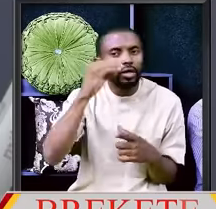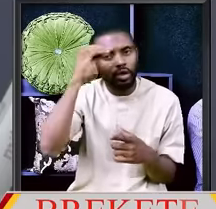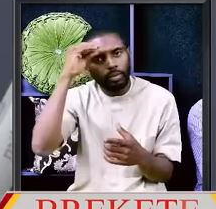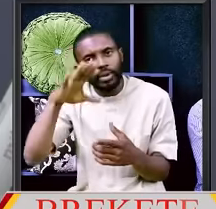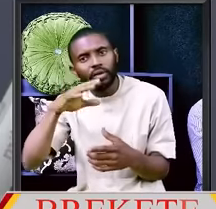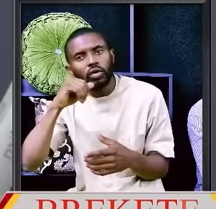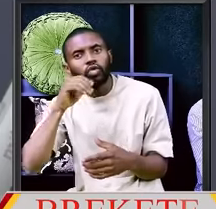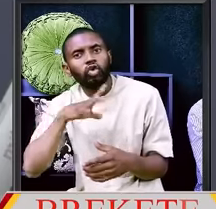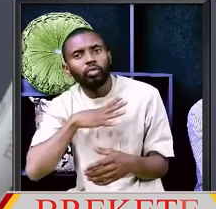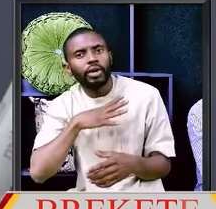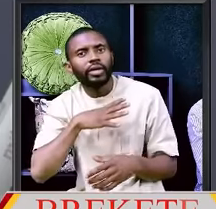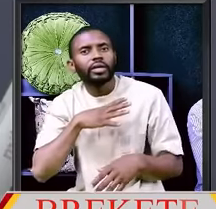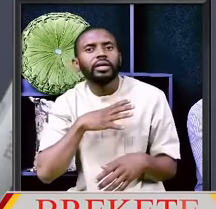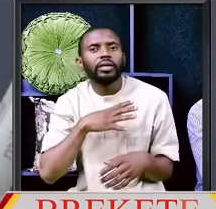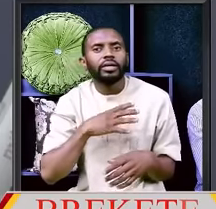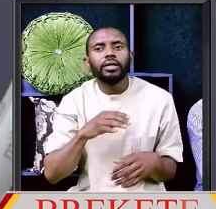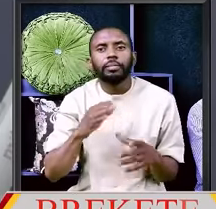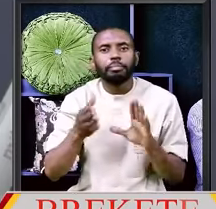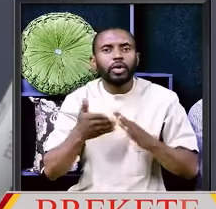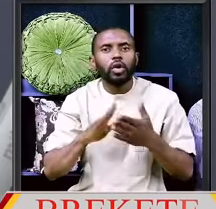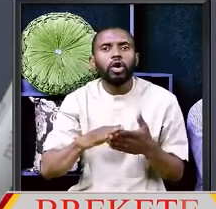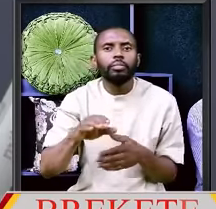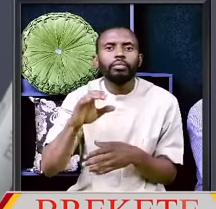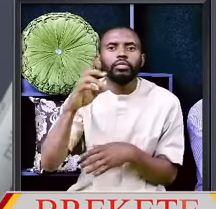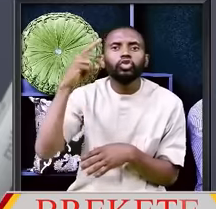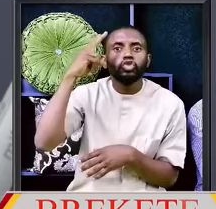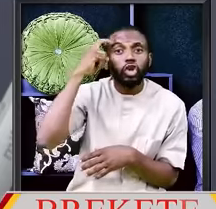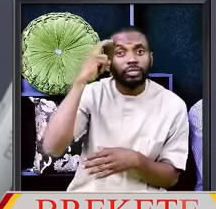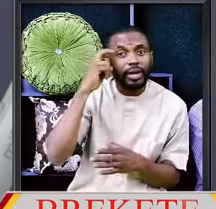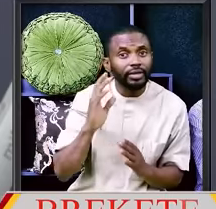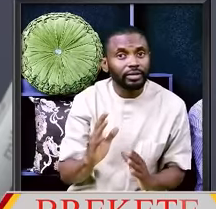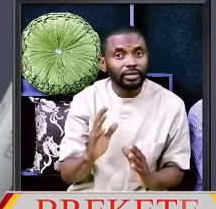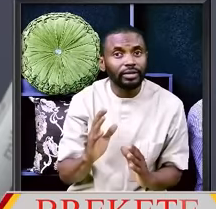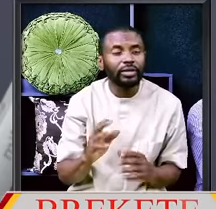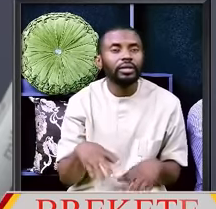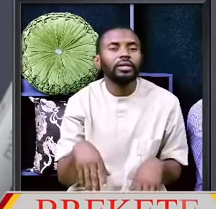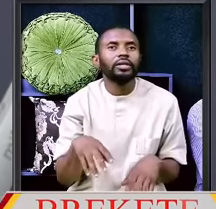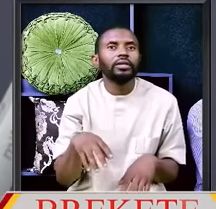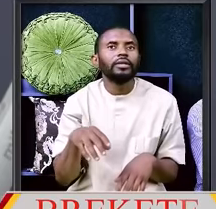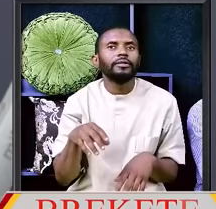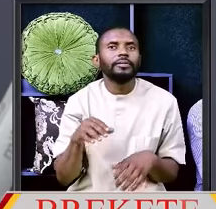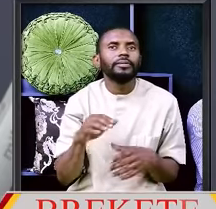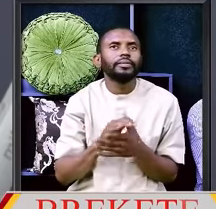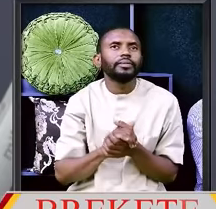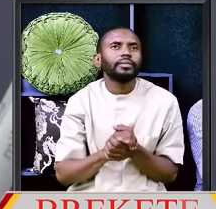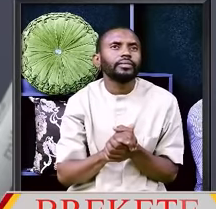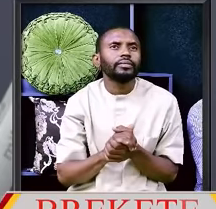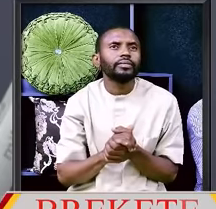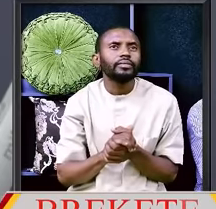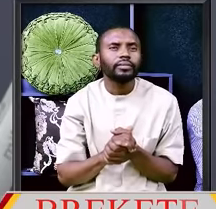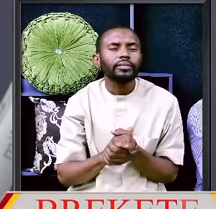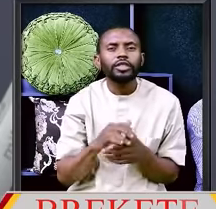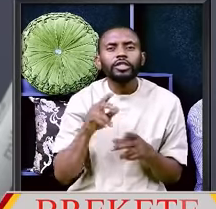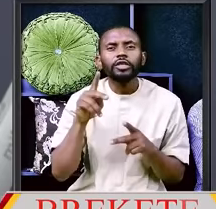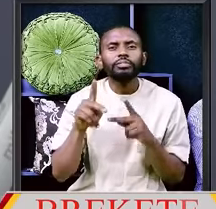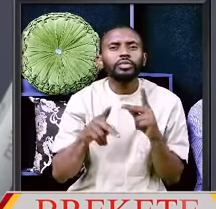is alive is a prime suspect. Mm. People are being too sentimental in Nigeria, and that is a problem we have in so many things that